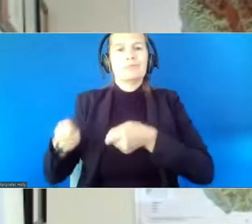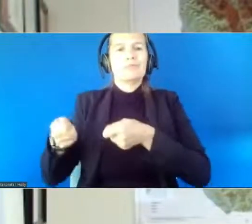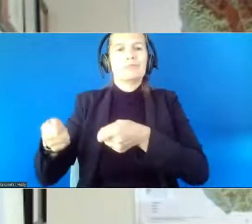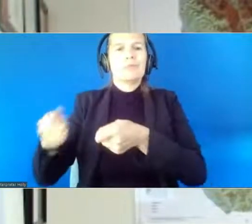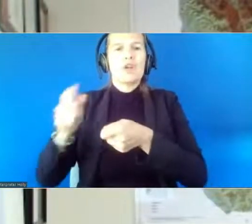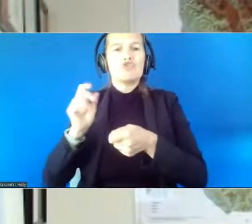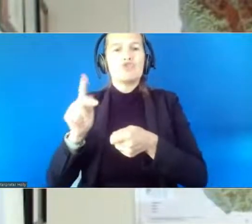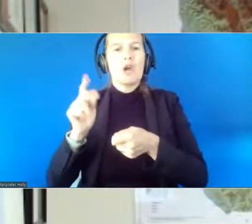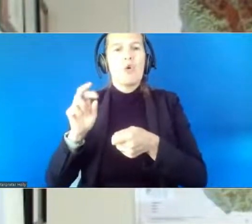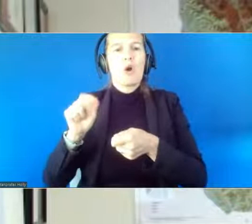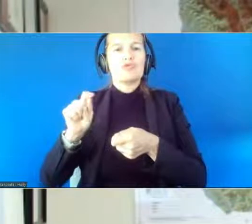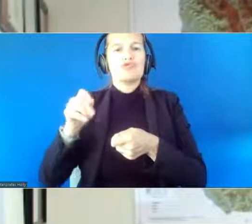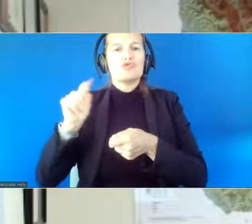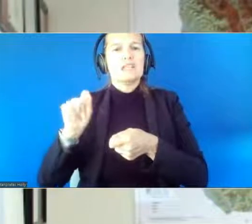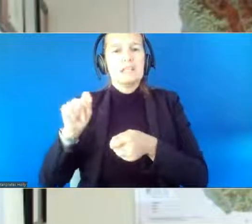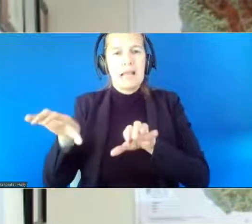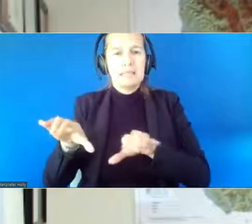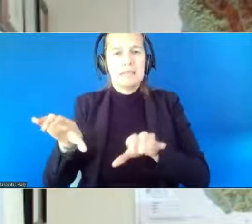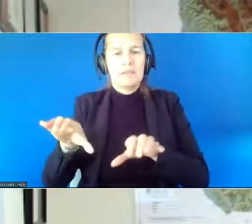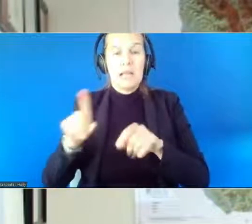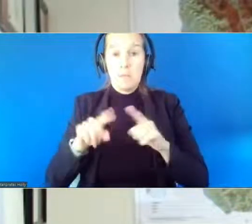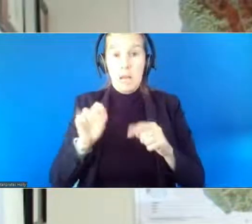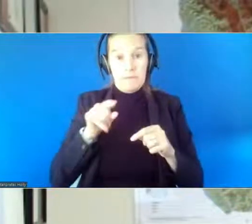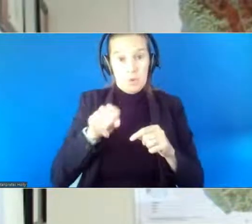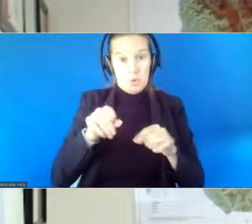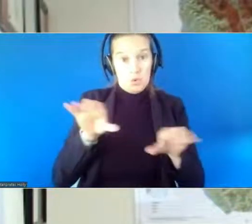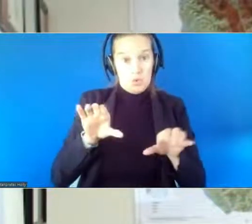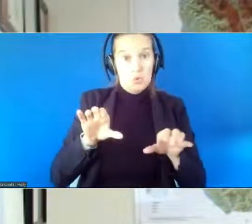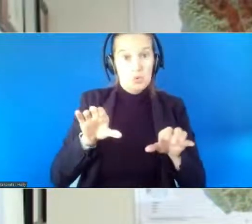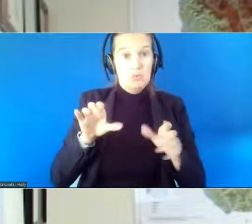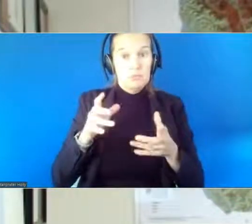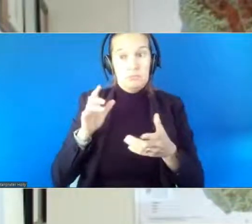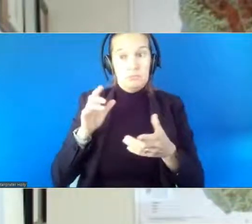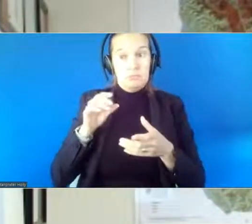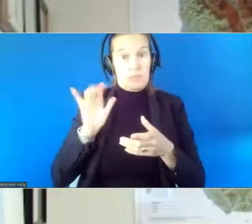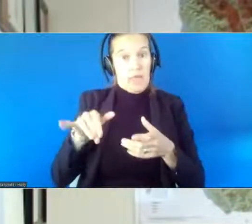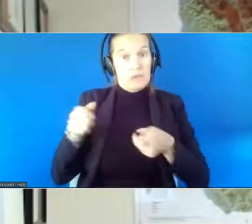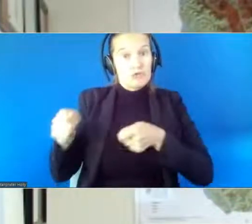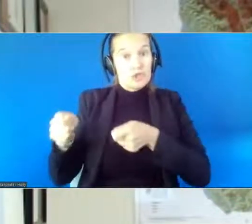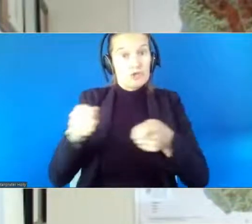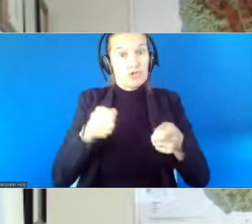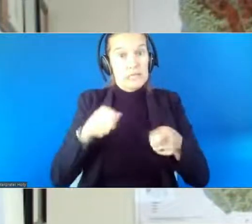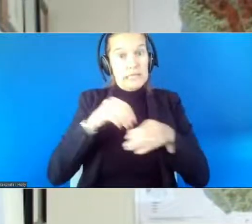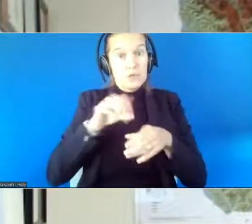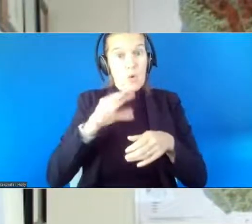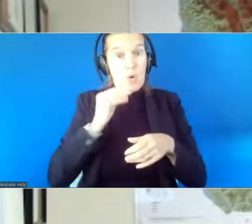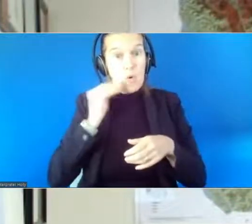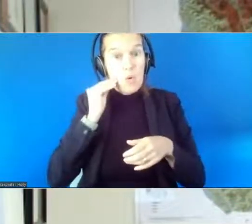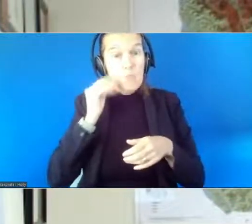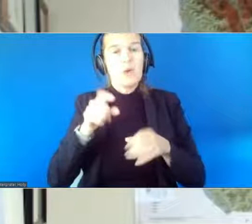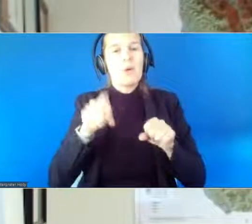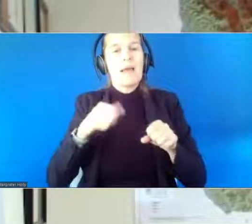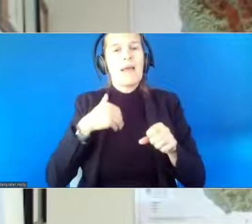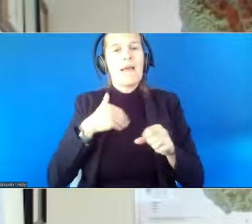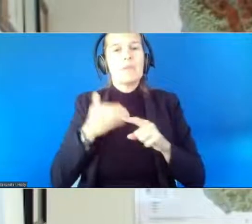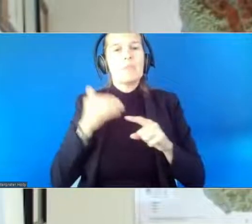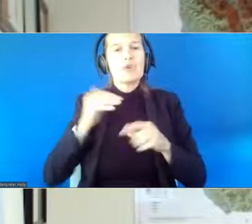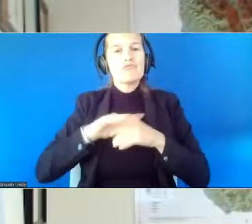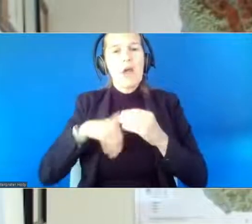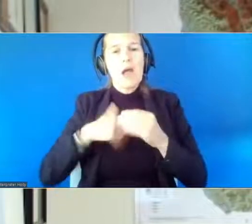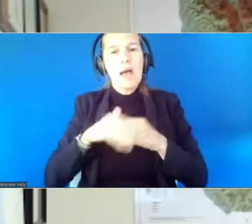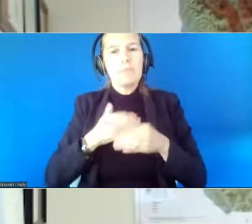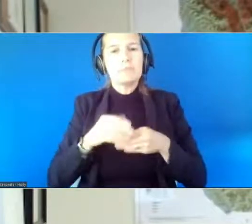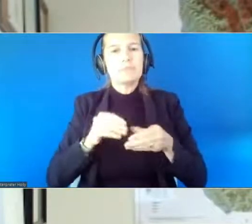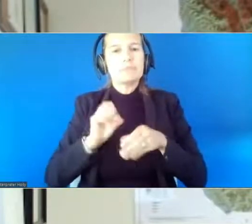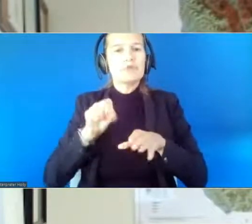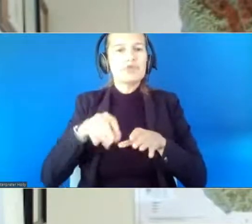doing trick-or-treat activities at your home, you can pass out treats that are pre-wrapped, use tongs,